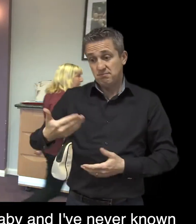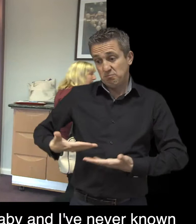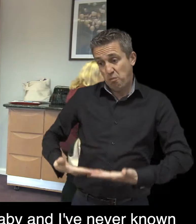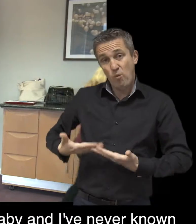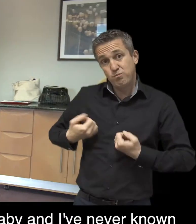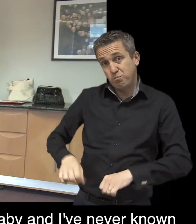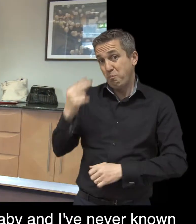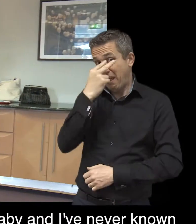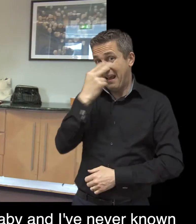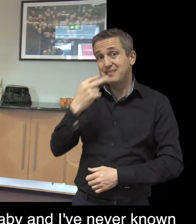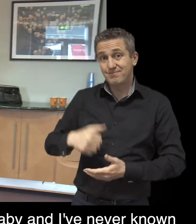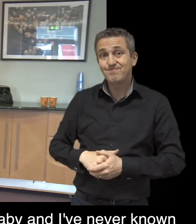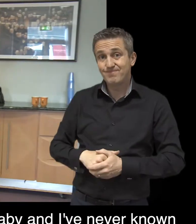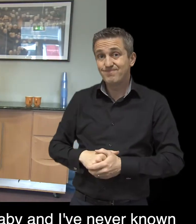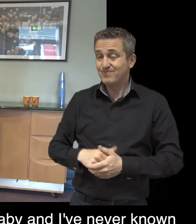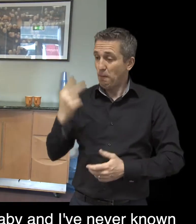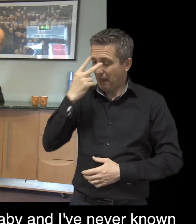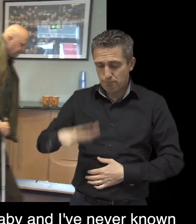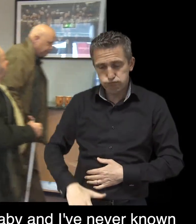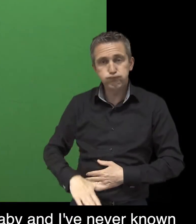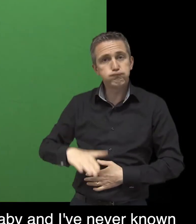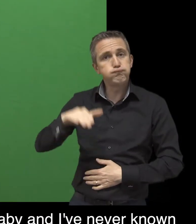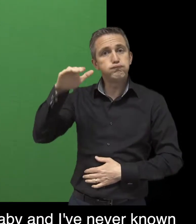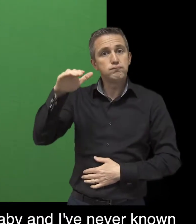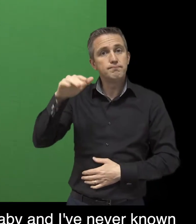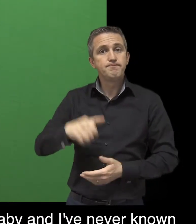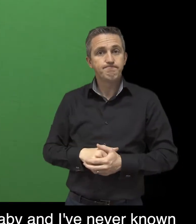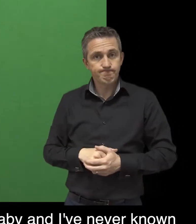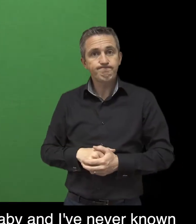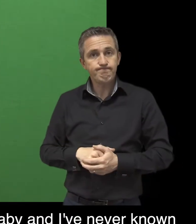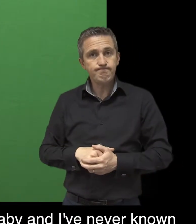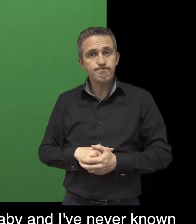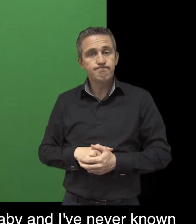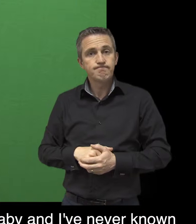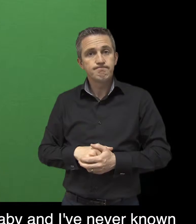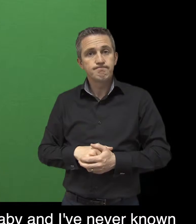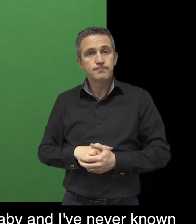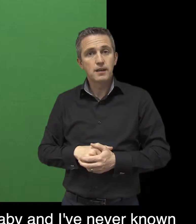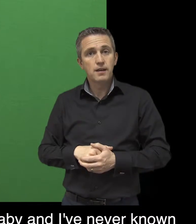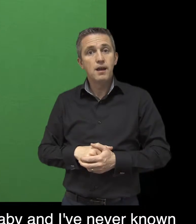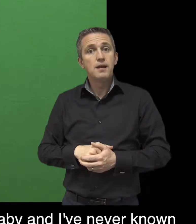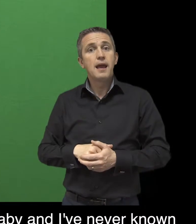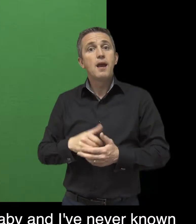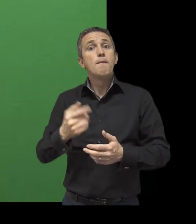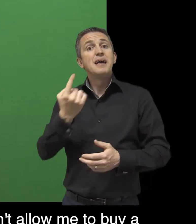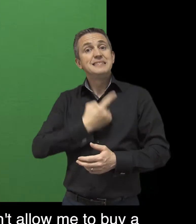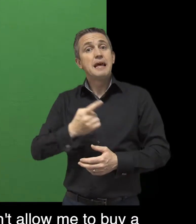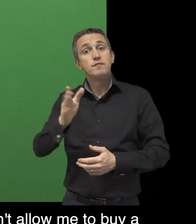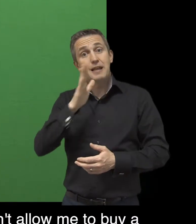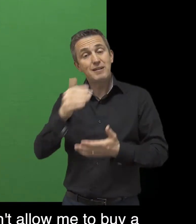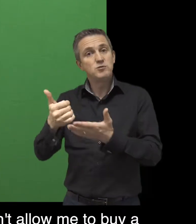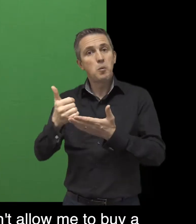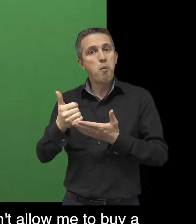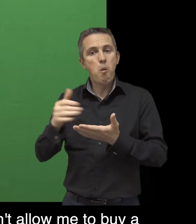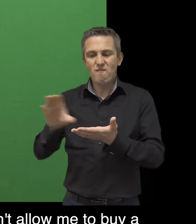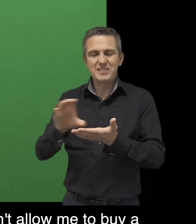baby, and I've never known any different. The package that I have from the self-directed support